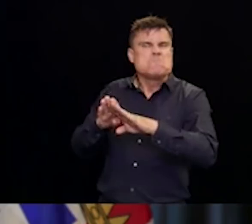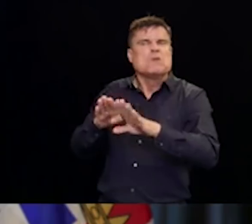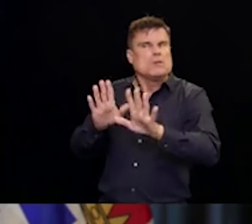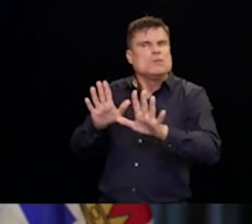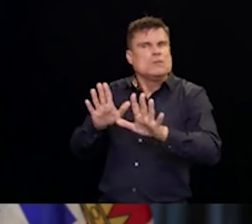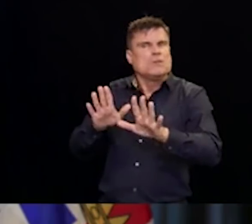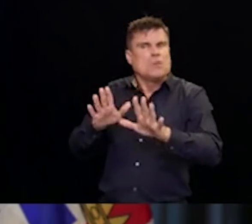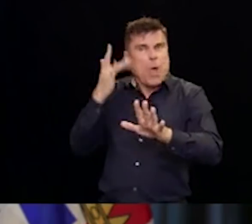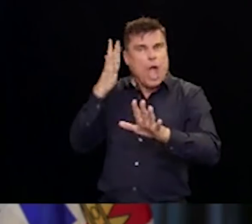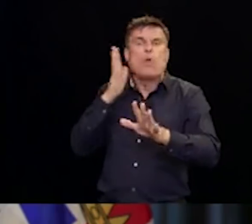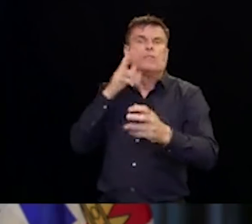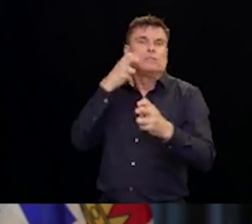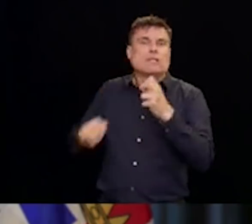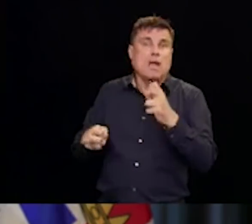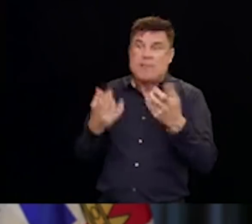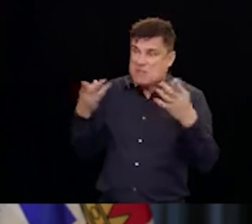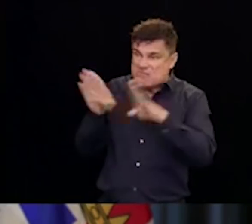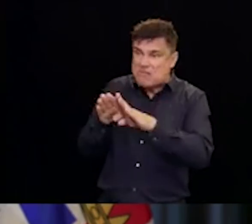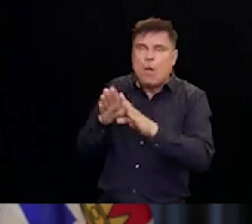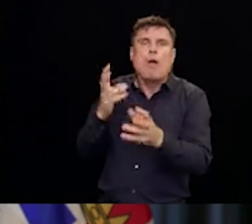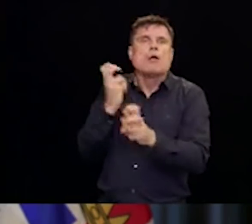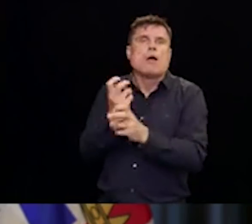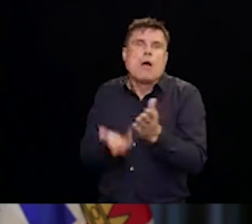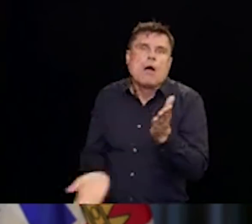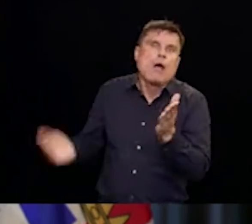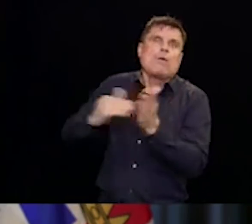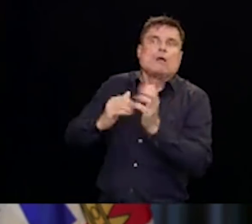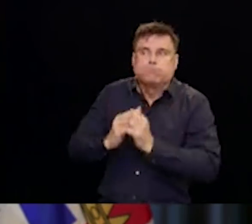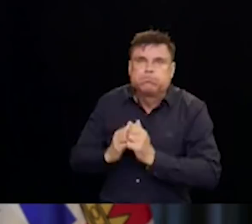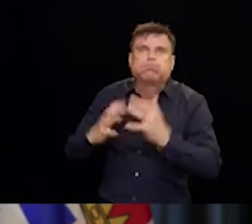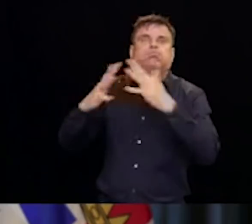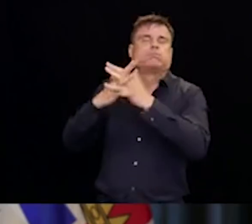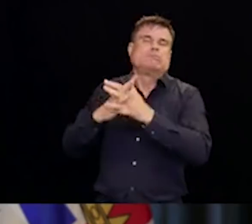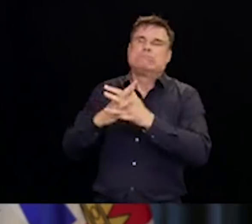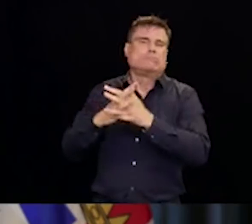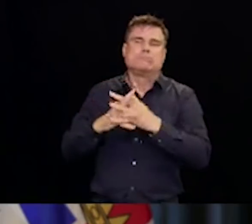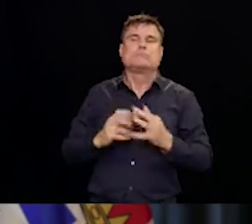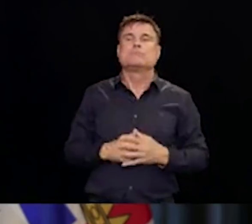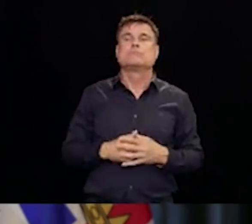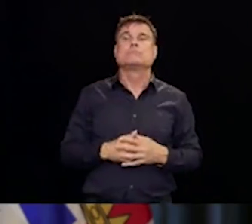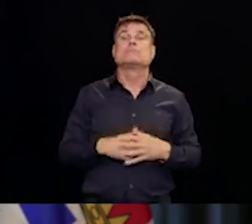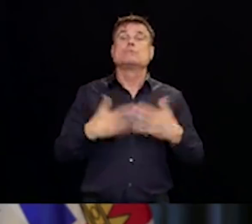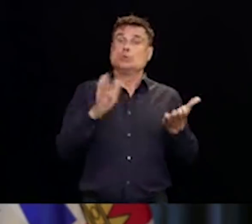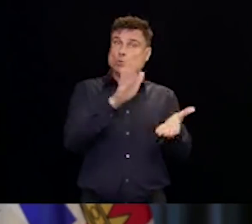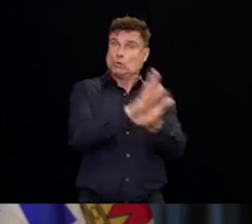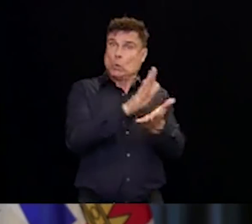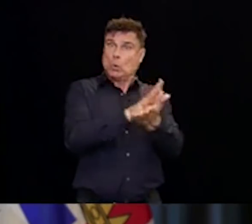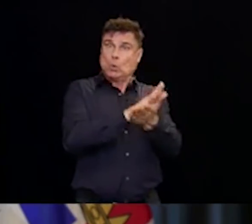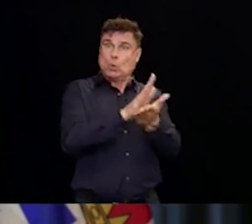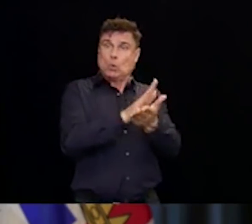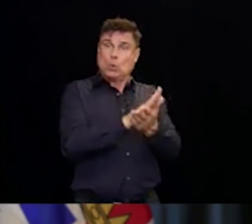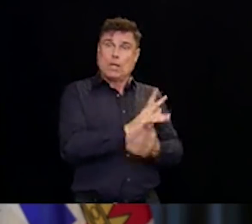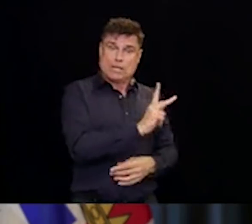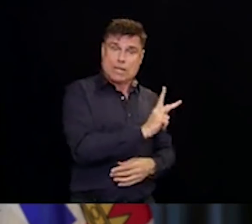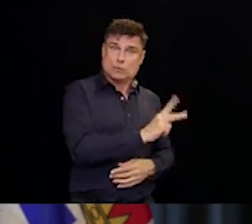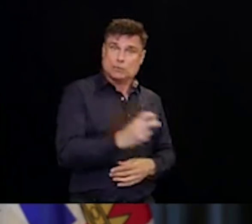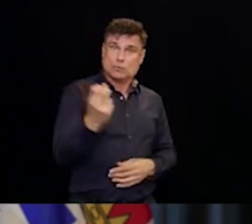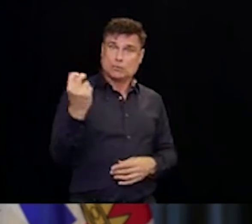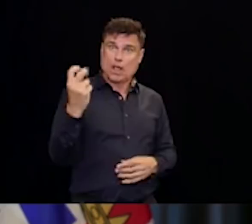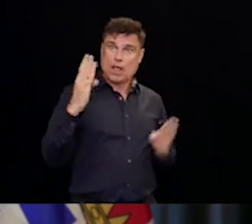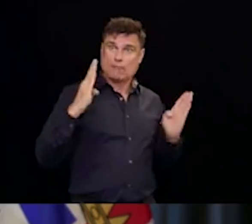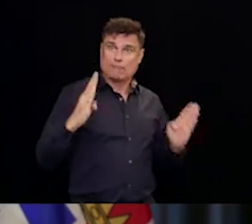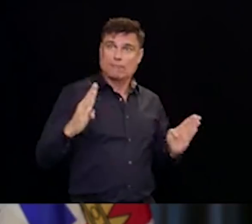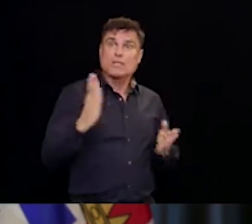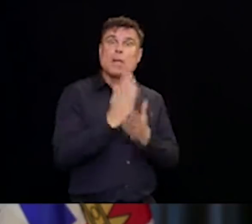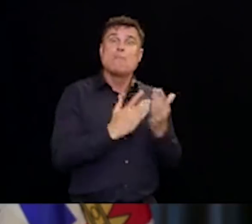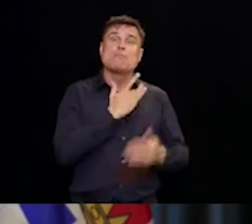one example would be K-12 education. There was other provinces picked dates arbitrarily and said we're going to be